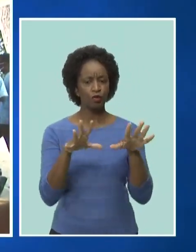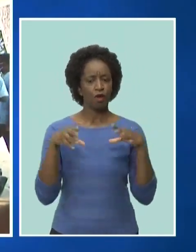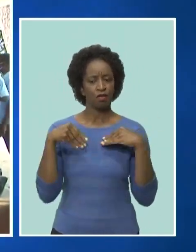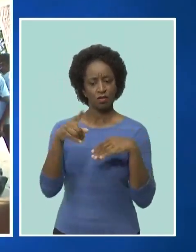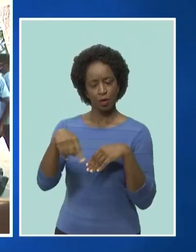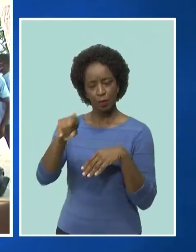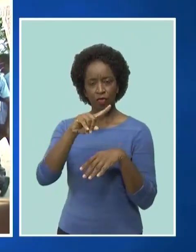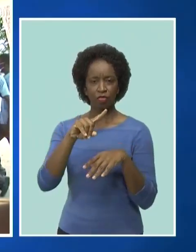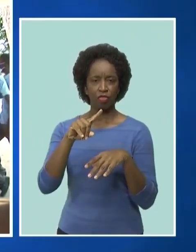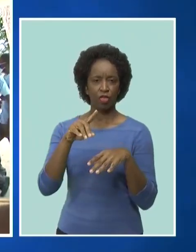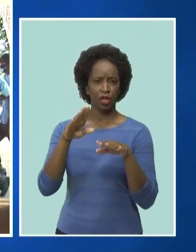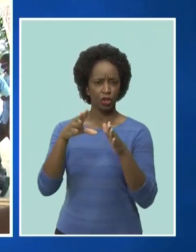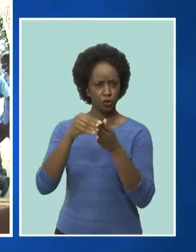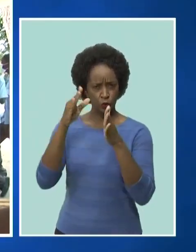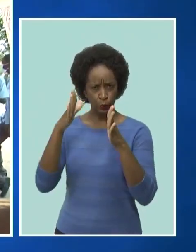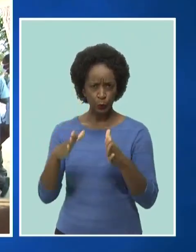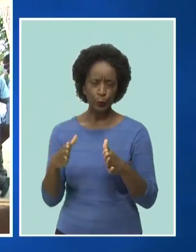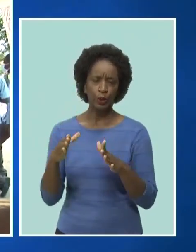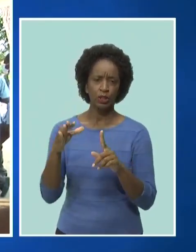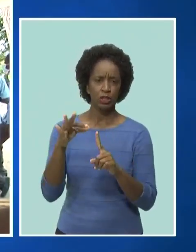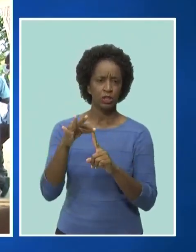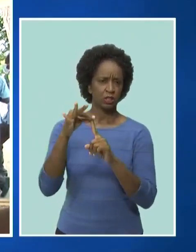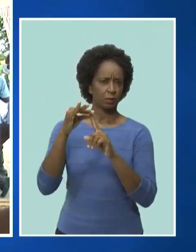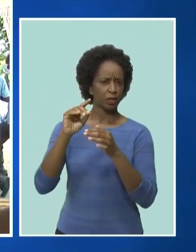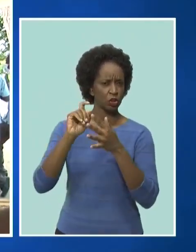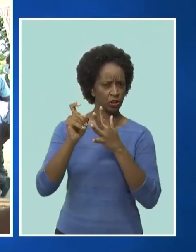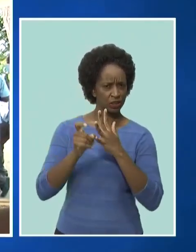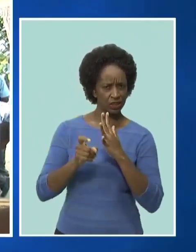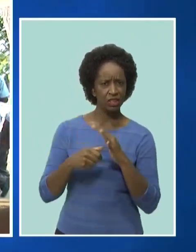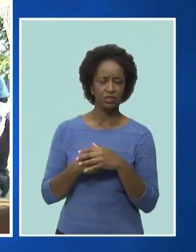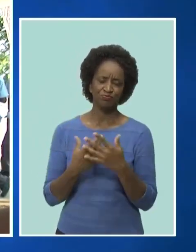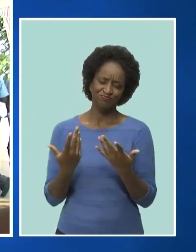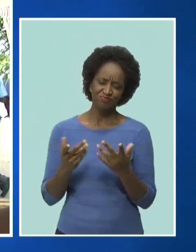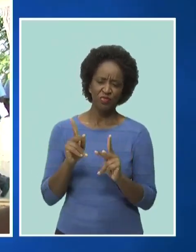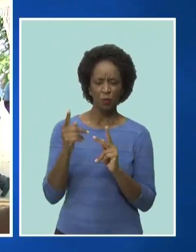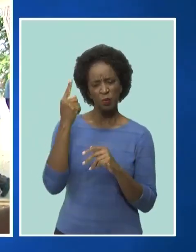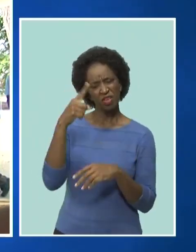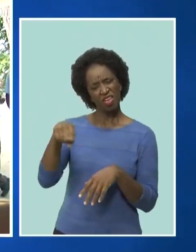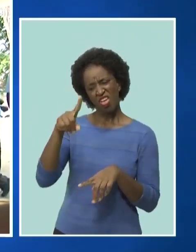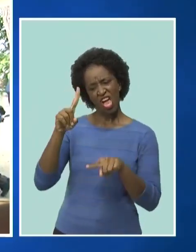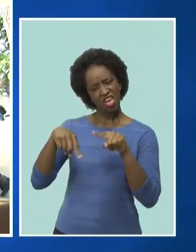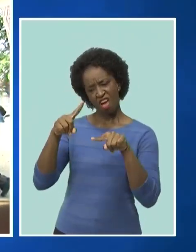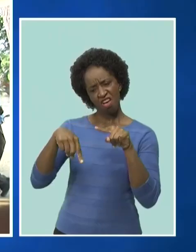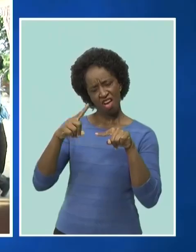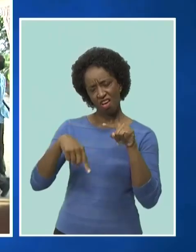do, but we are here this morning to encourage corporate Barbados,